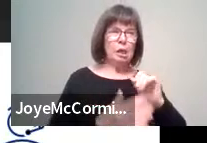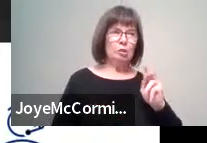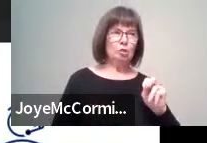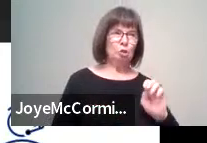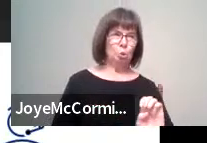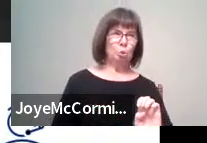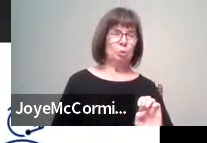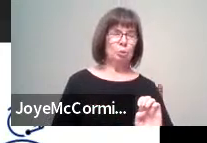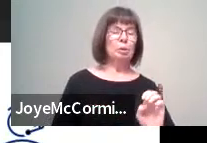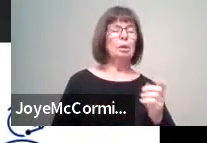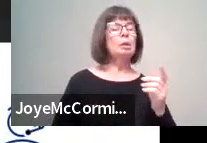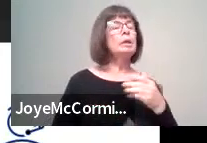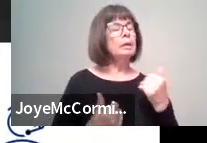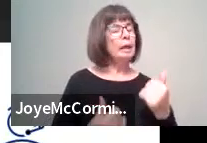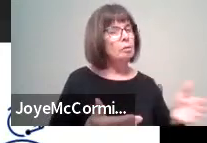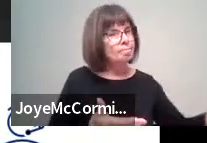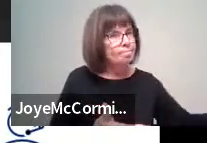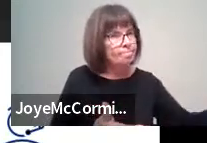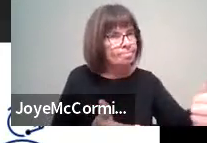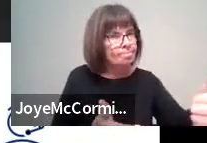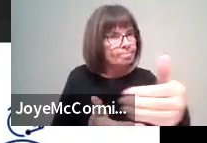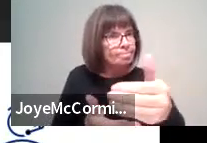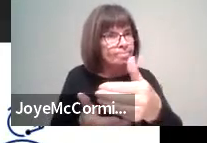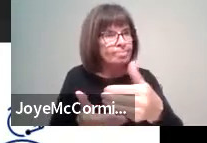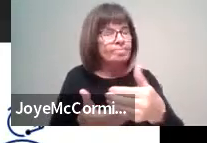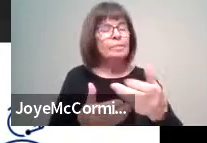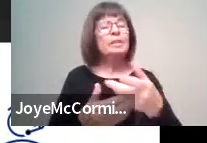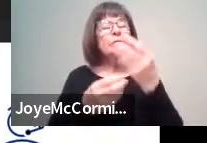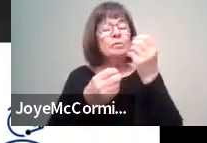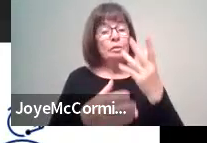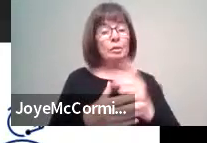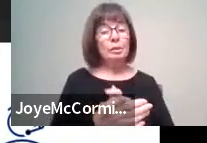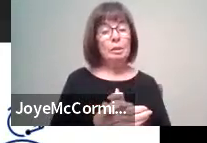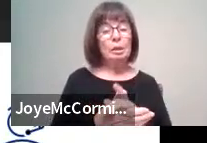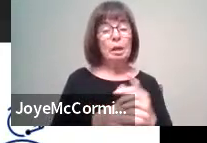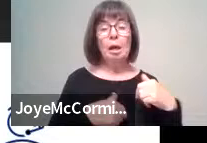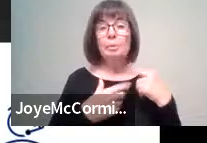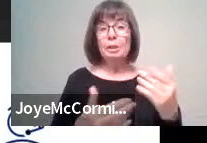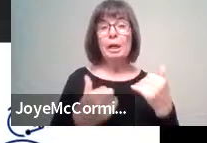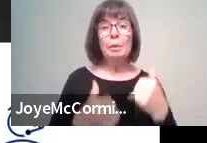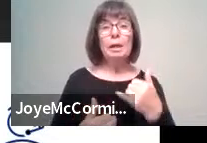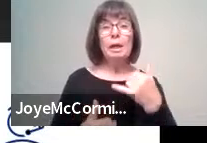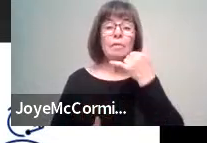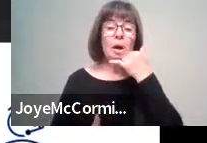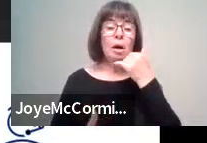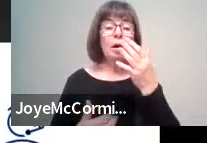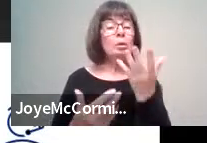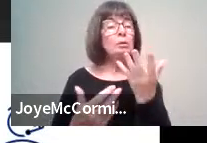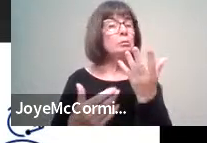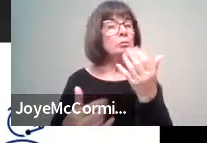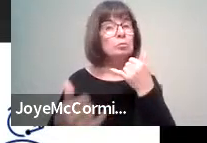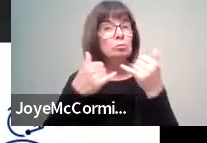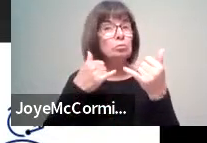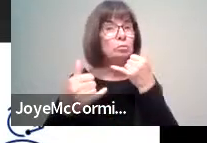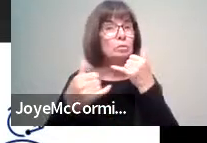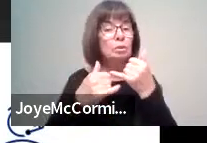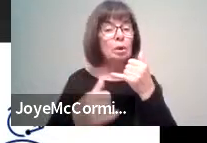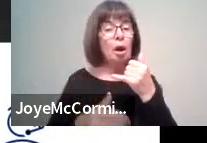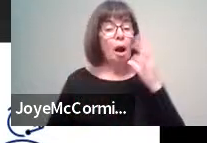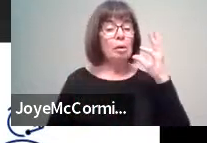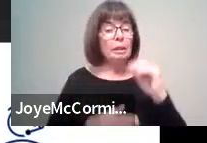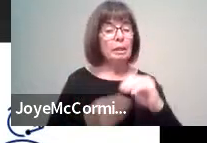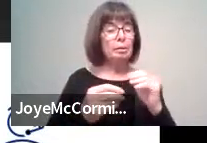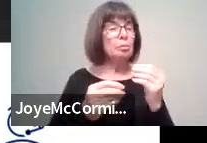you in the next month or so. But we have so far made calls to residents, about over